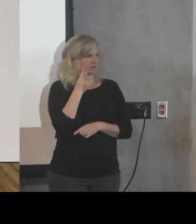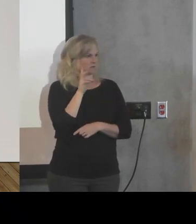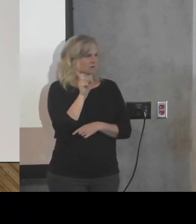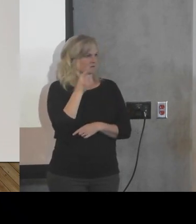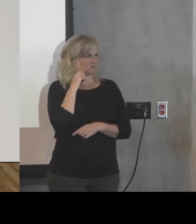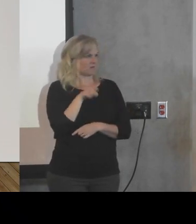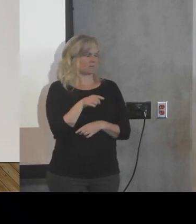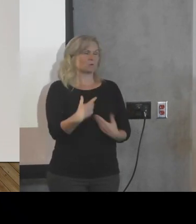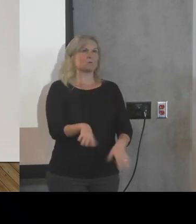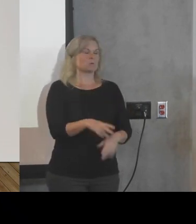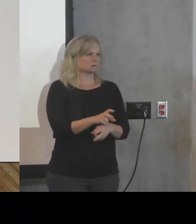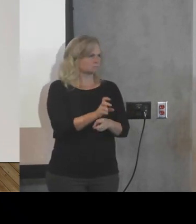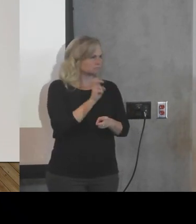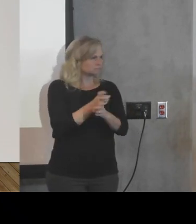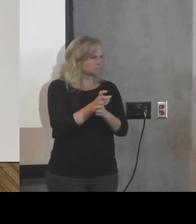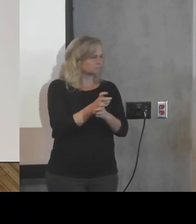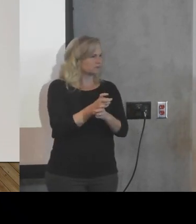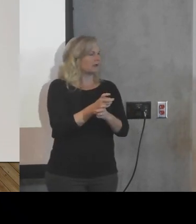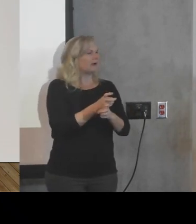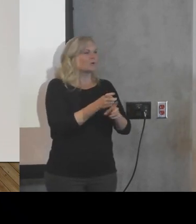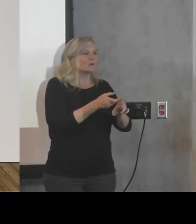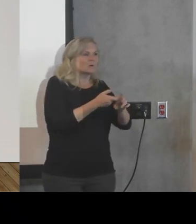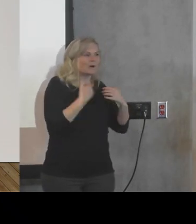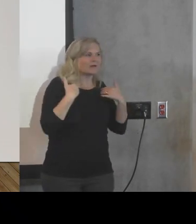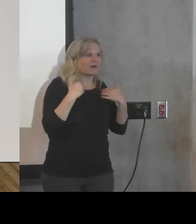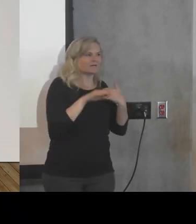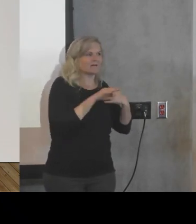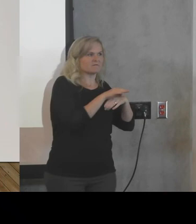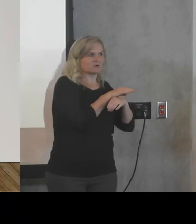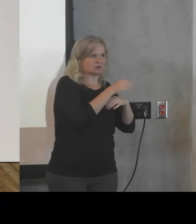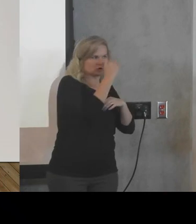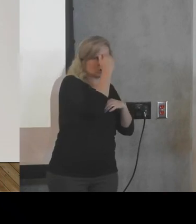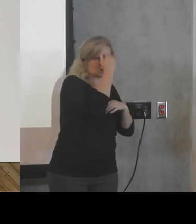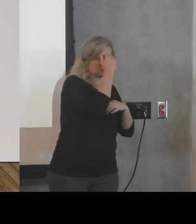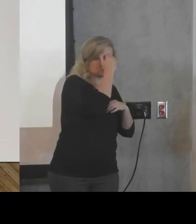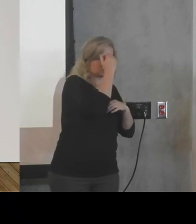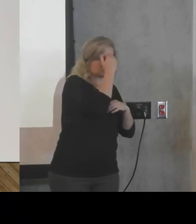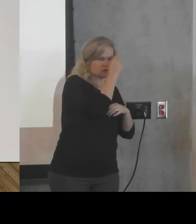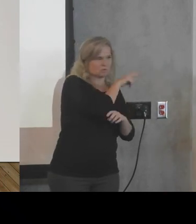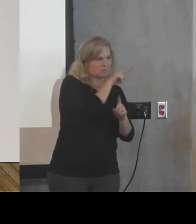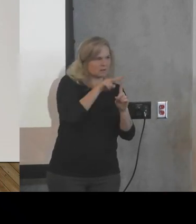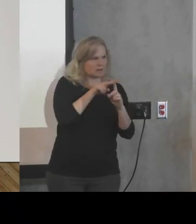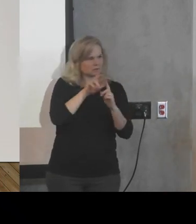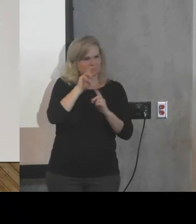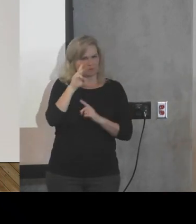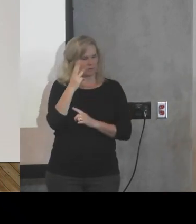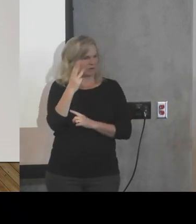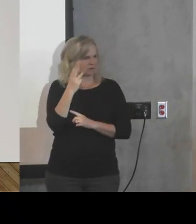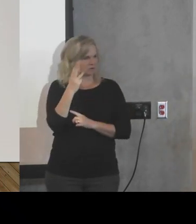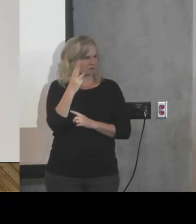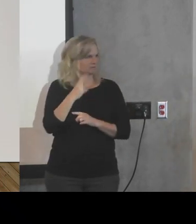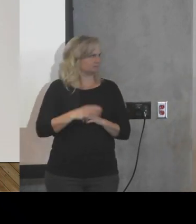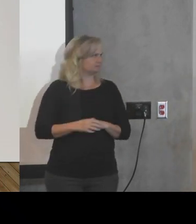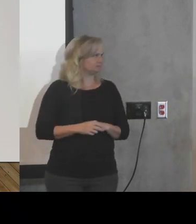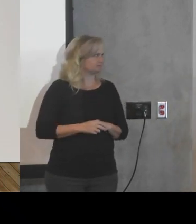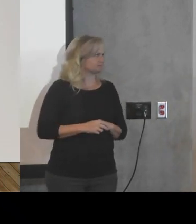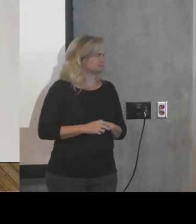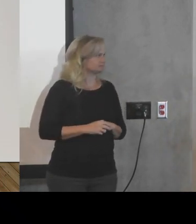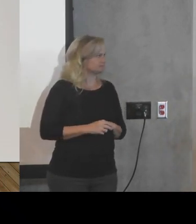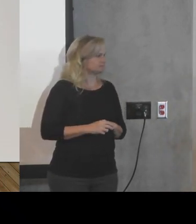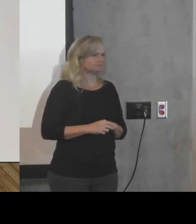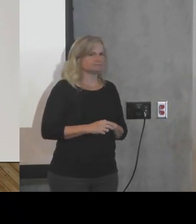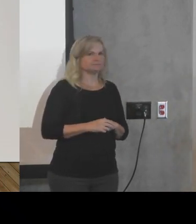for them. They need that function knowledge to be able to answer those WH questions. The next one we go into